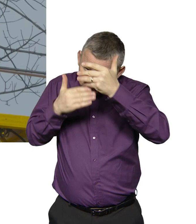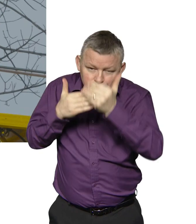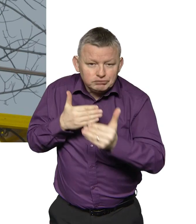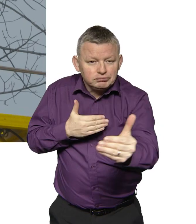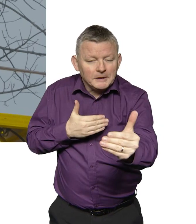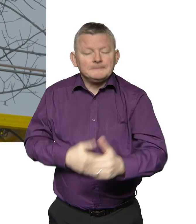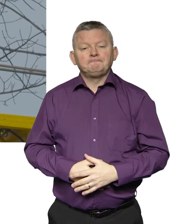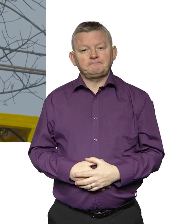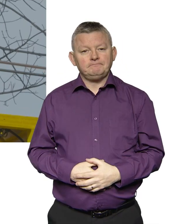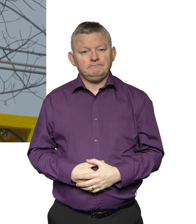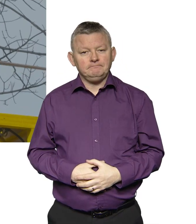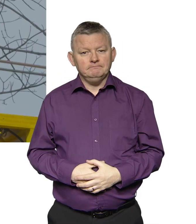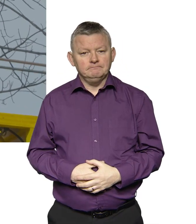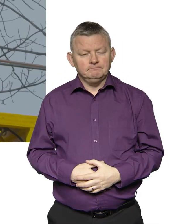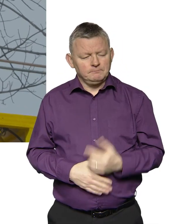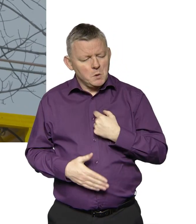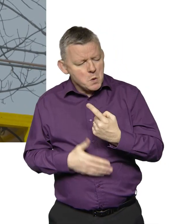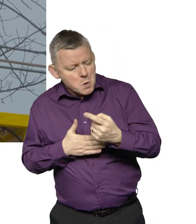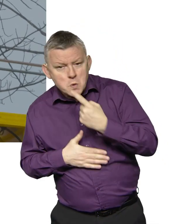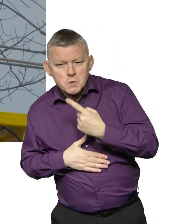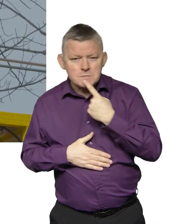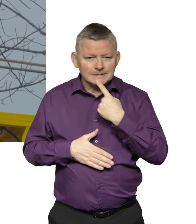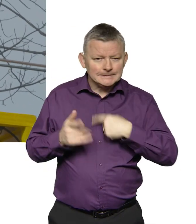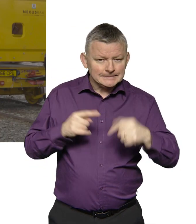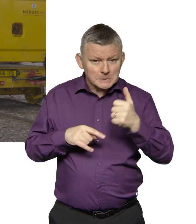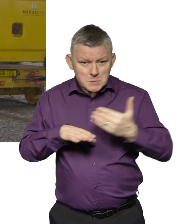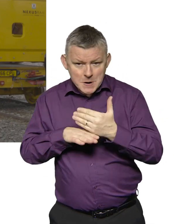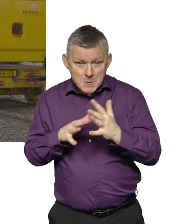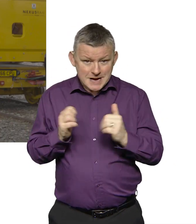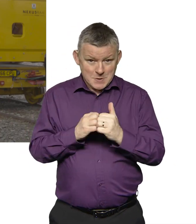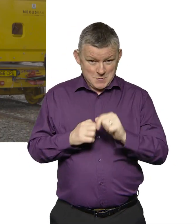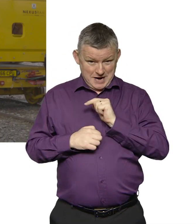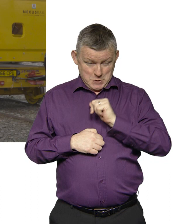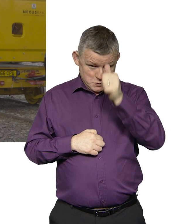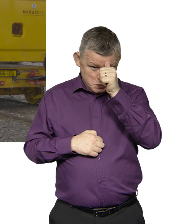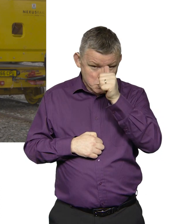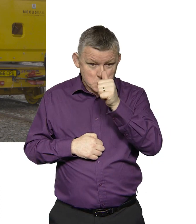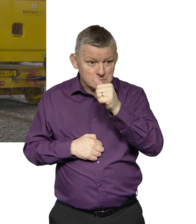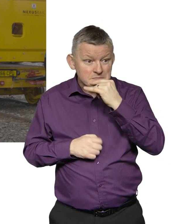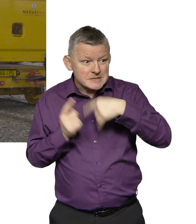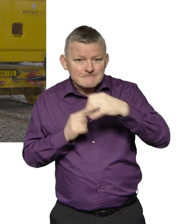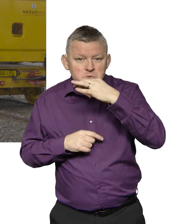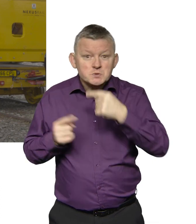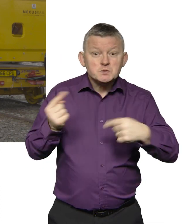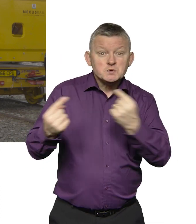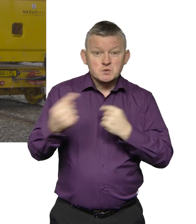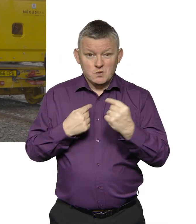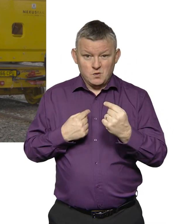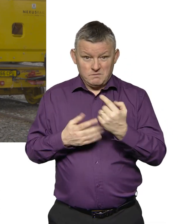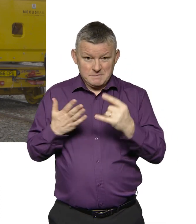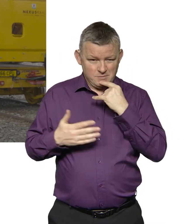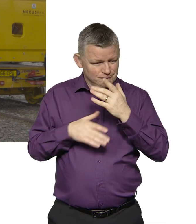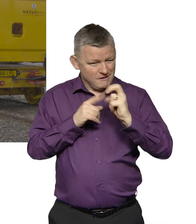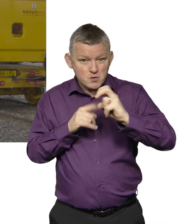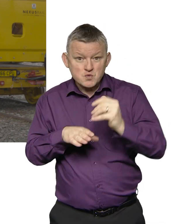is for years to come. Now, we always try to do this work at weekends because that's when there are fewer passengers using the system and not